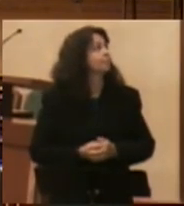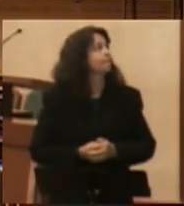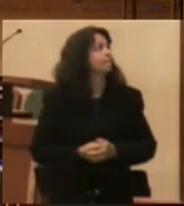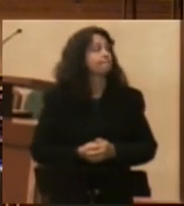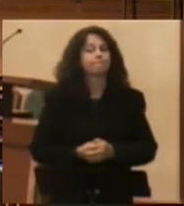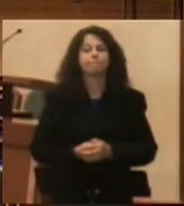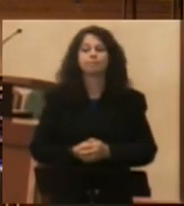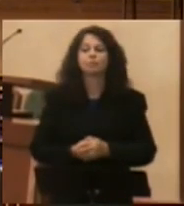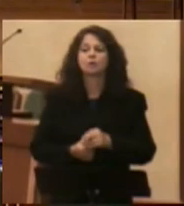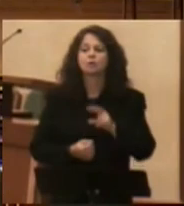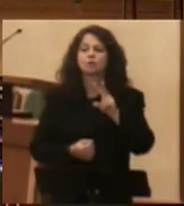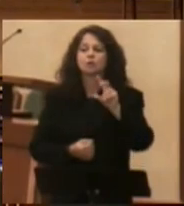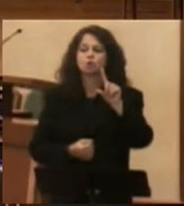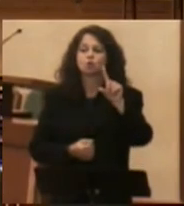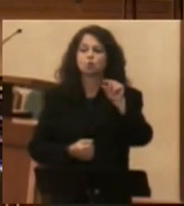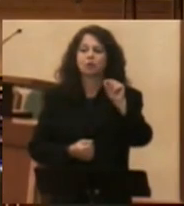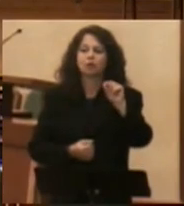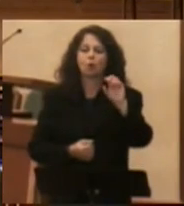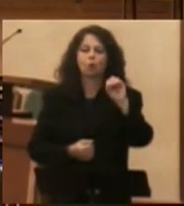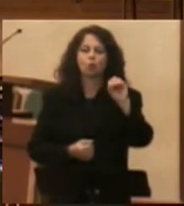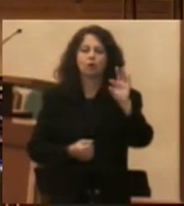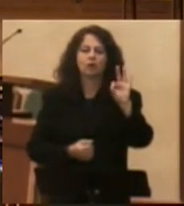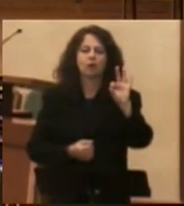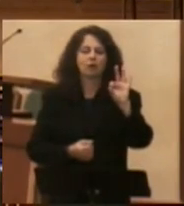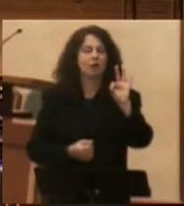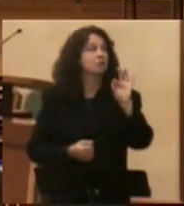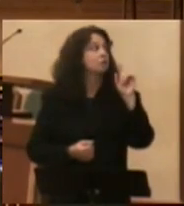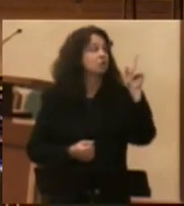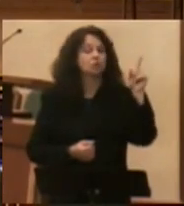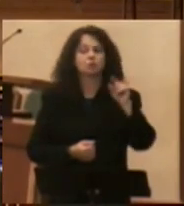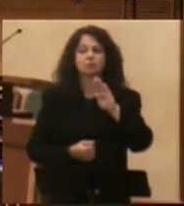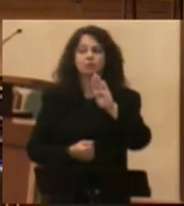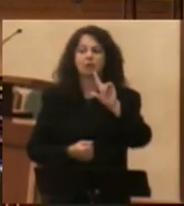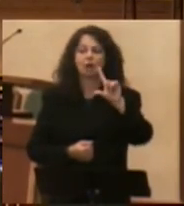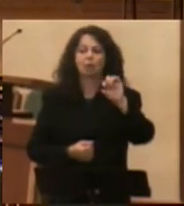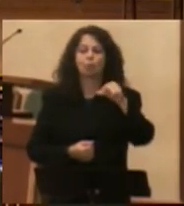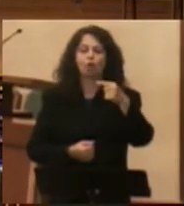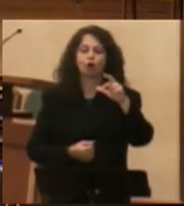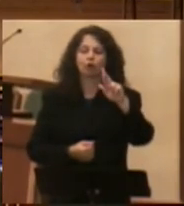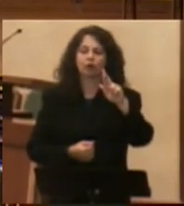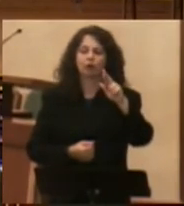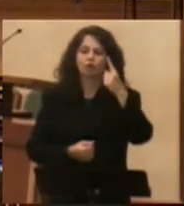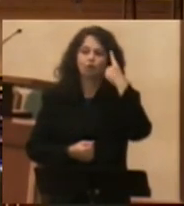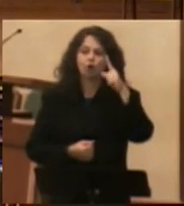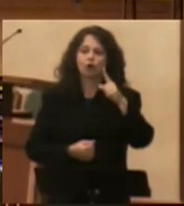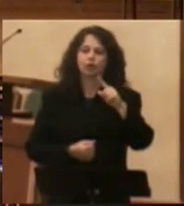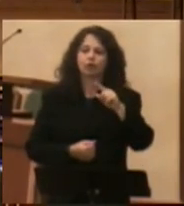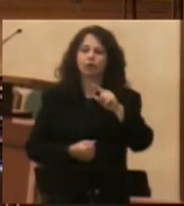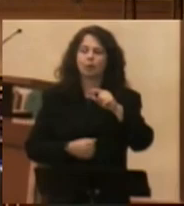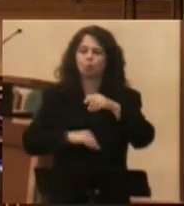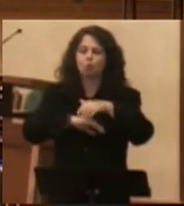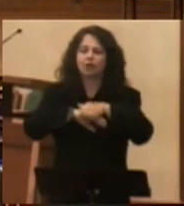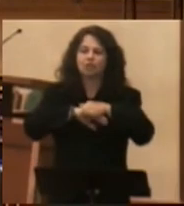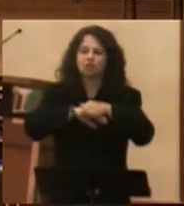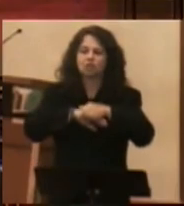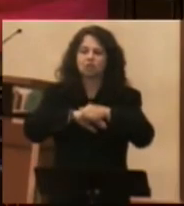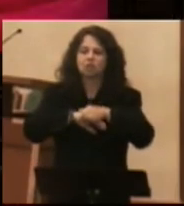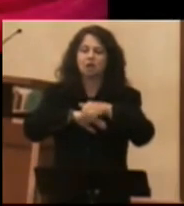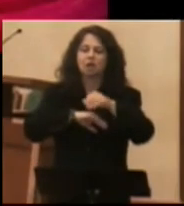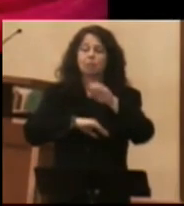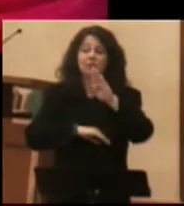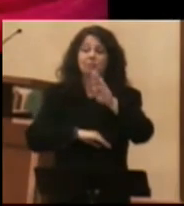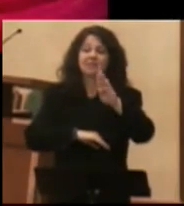In 2009, she became a blogger for the British Broadcasting Company, the